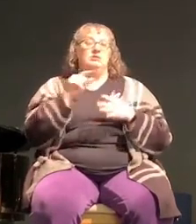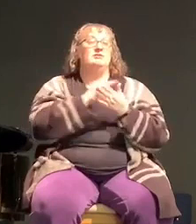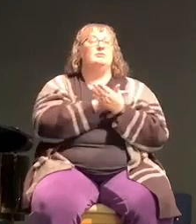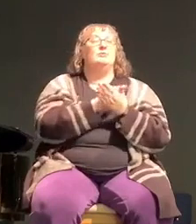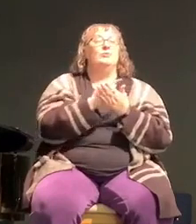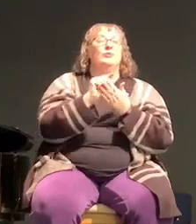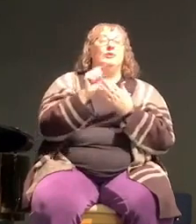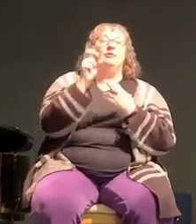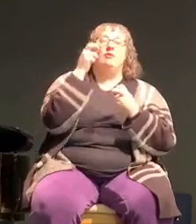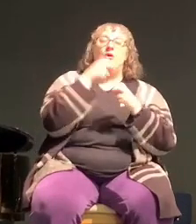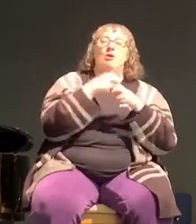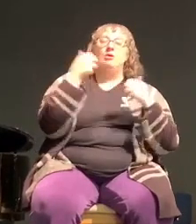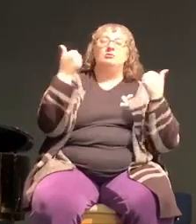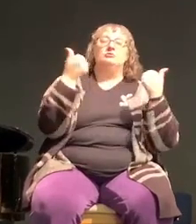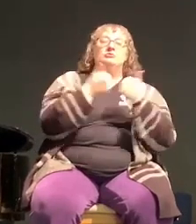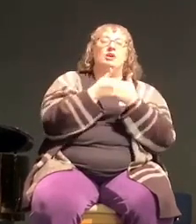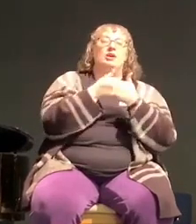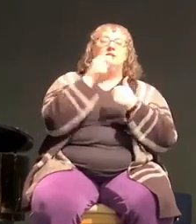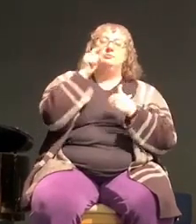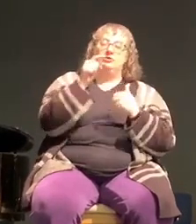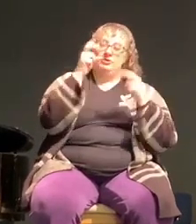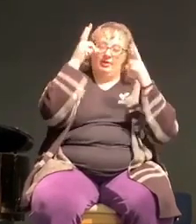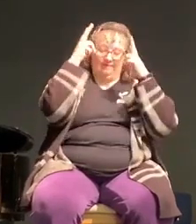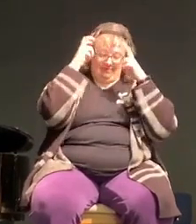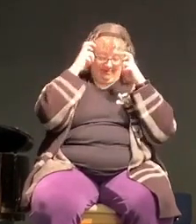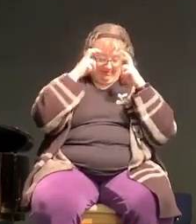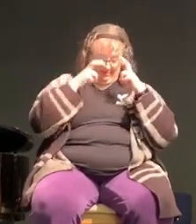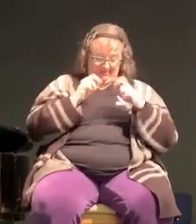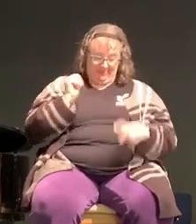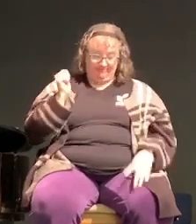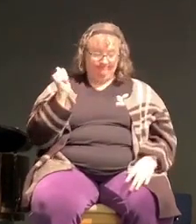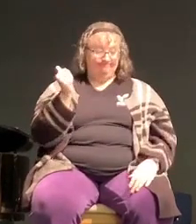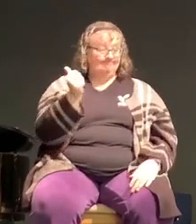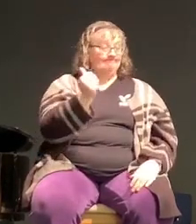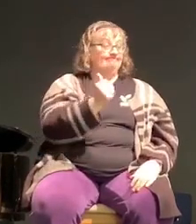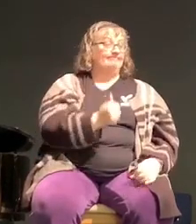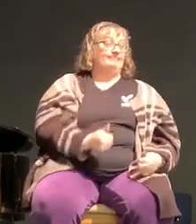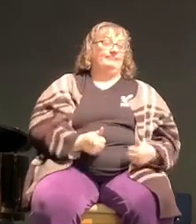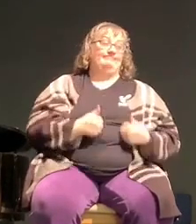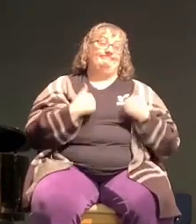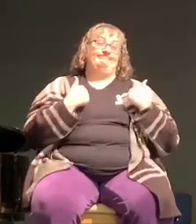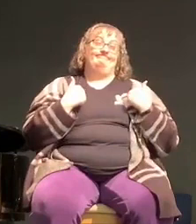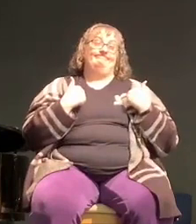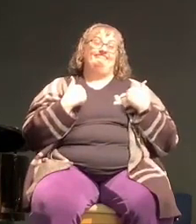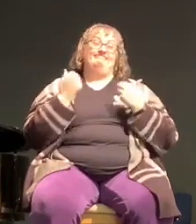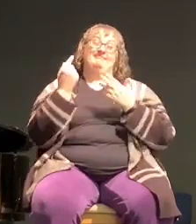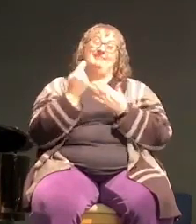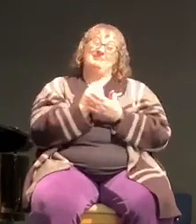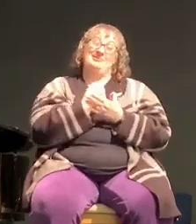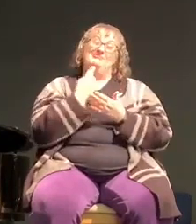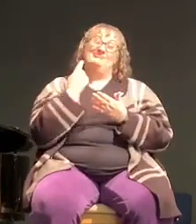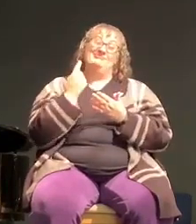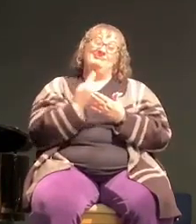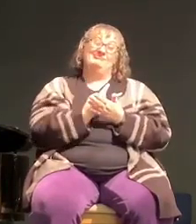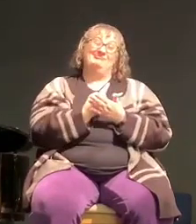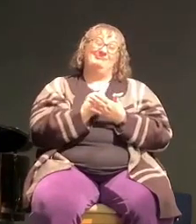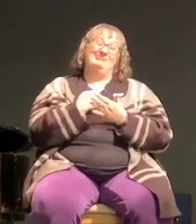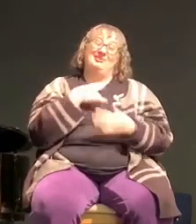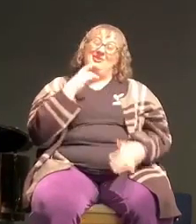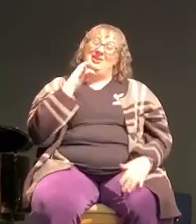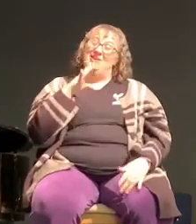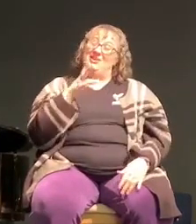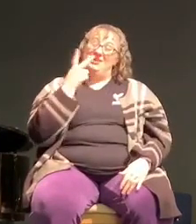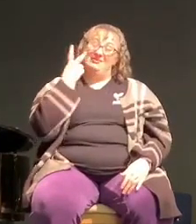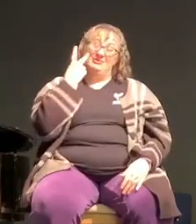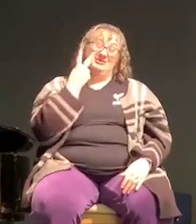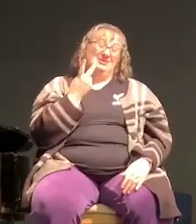week is a very hard challenge because you have to look at your own life. And sometimes you're not going to like what you